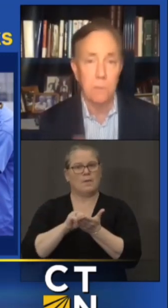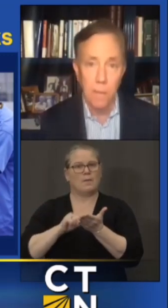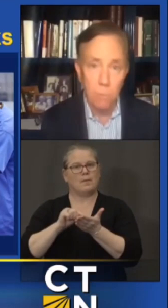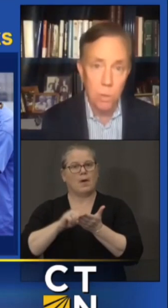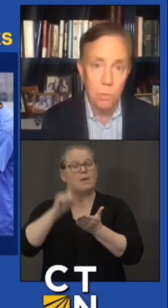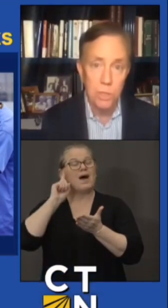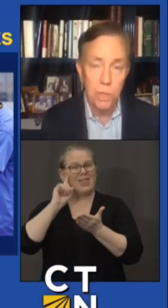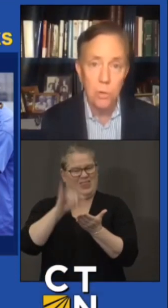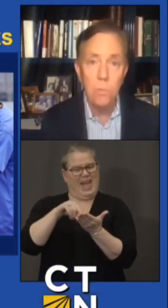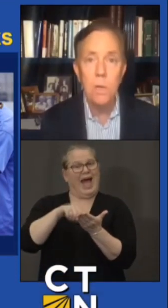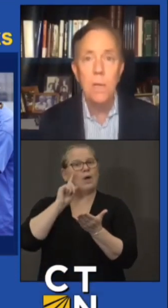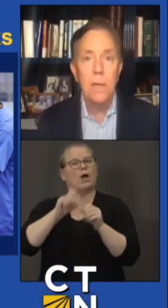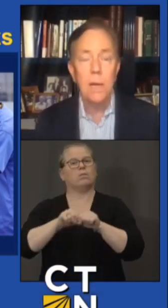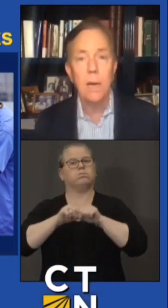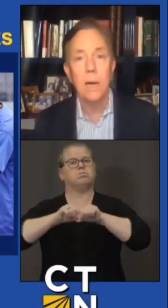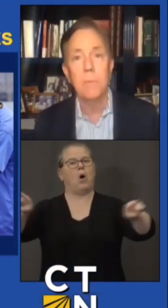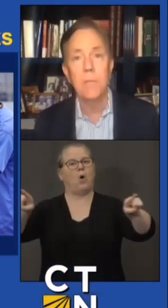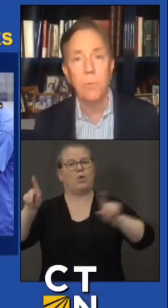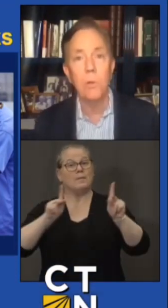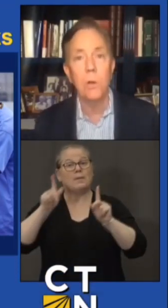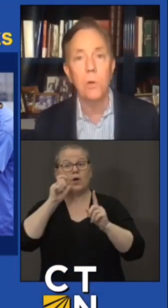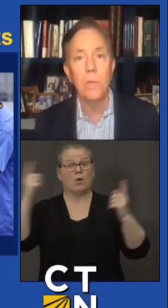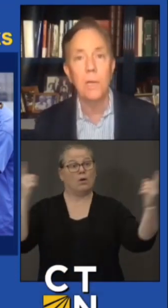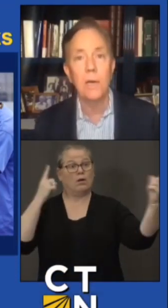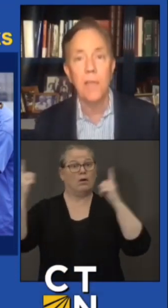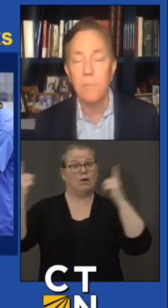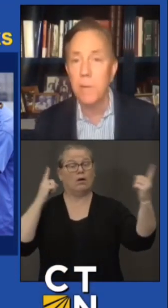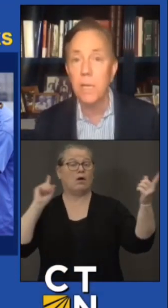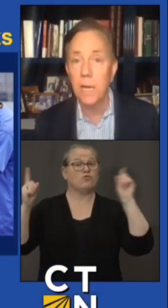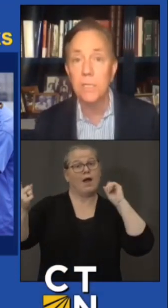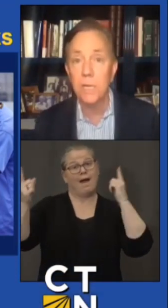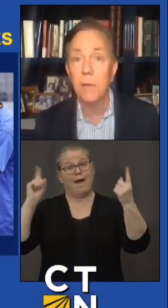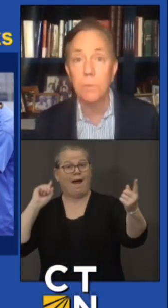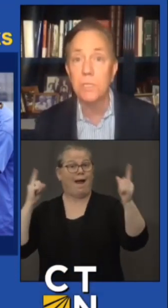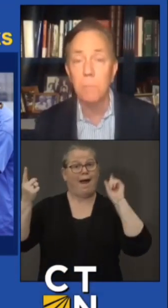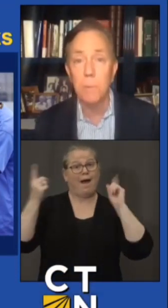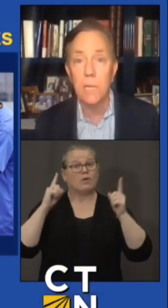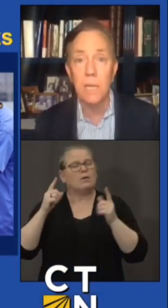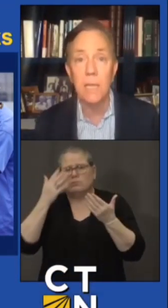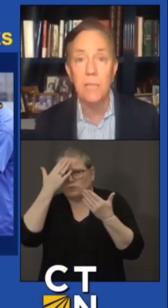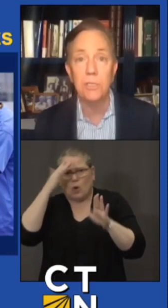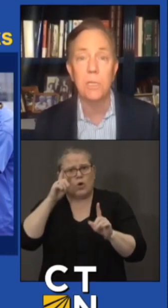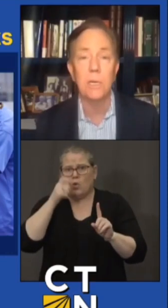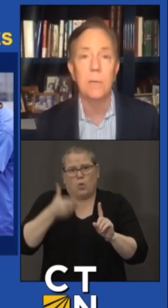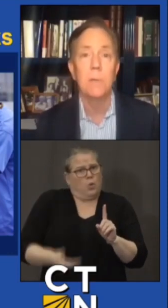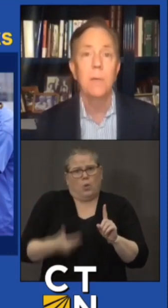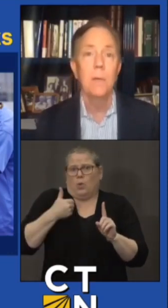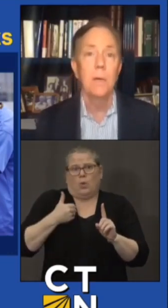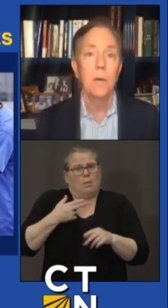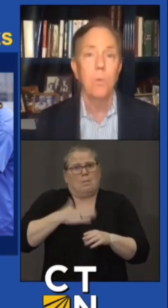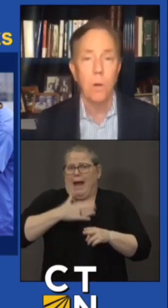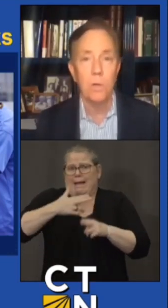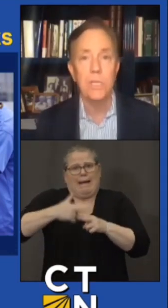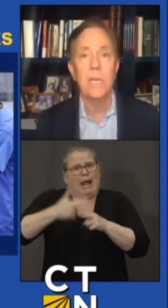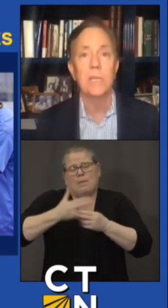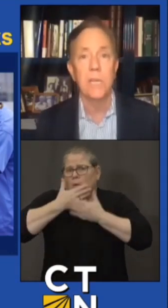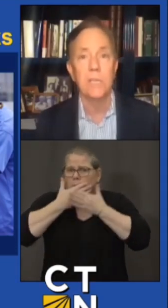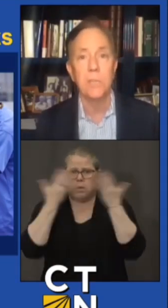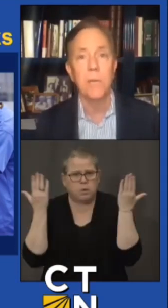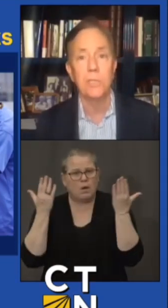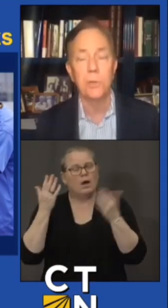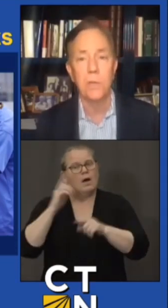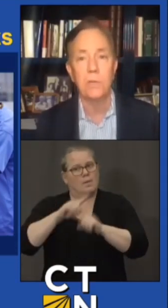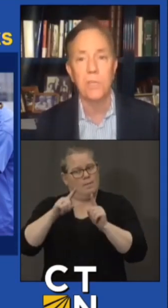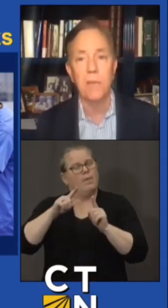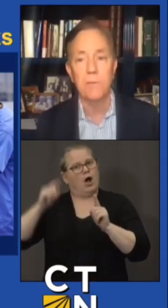anonymous. They won't know it's you, but they will know that they've been in contact with somebody, and they should quarantine and test